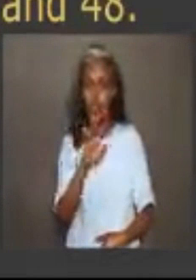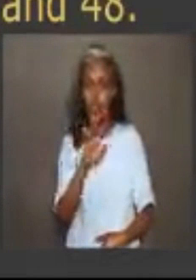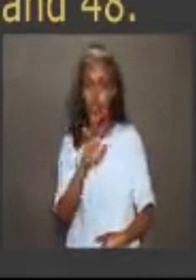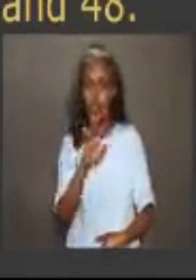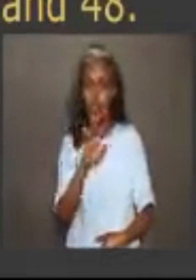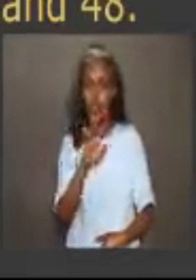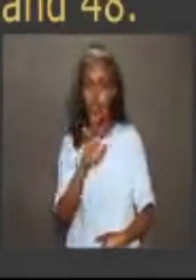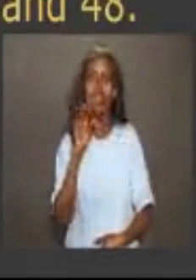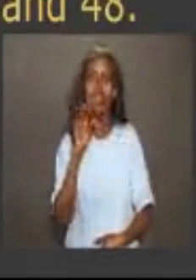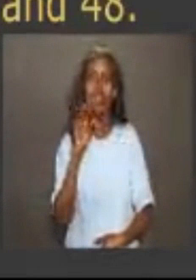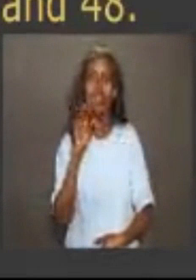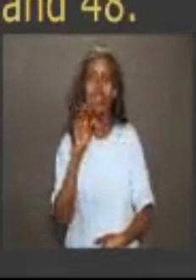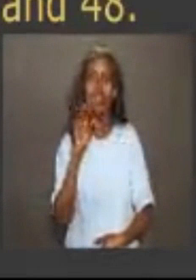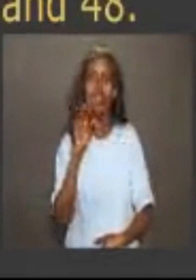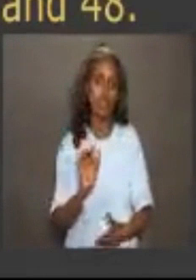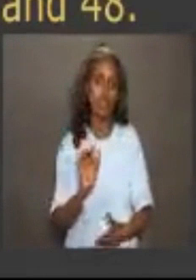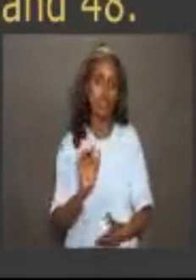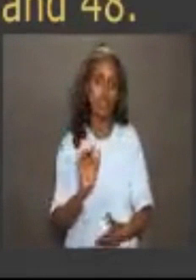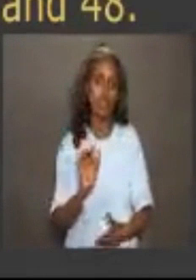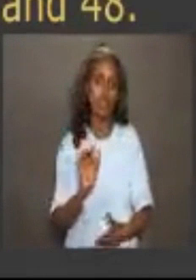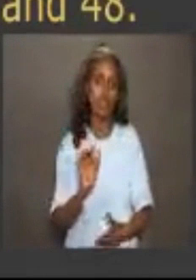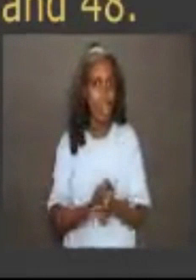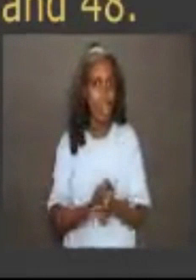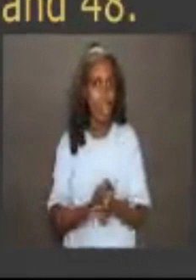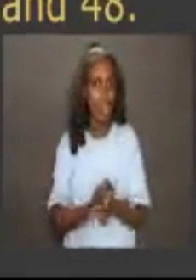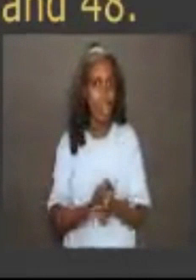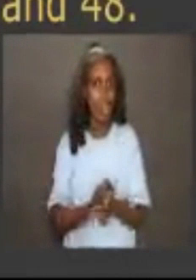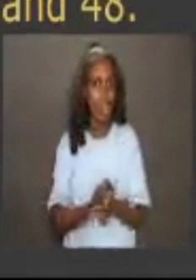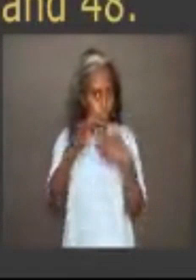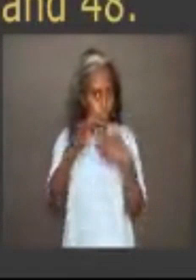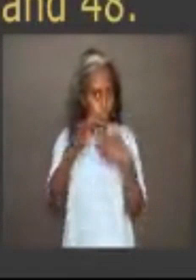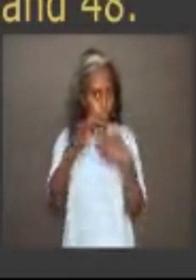48. Show all of your work.